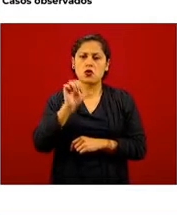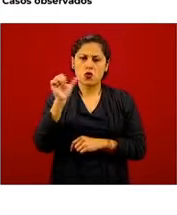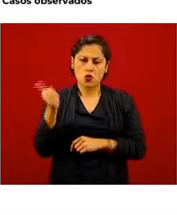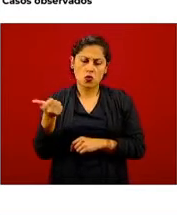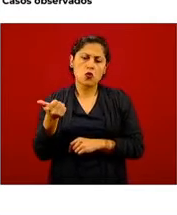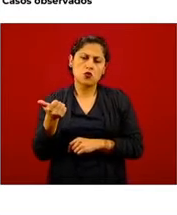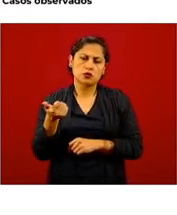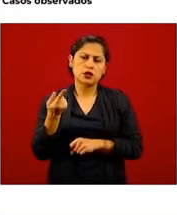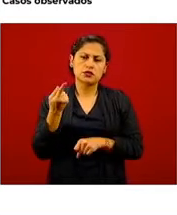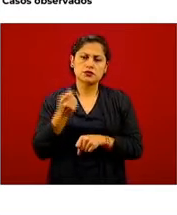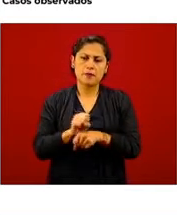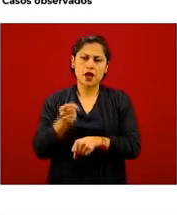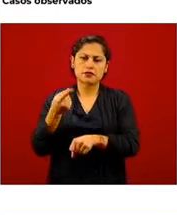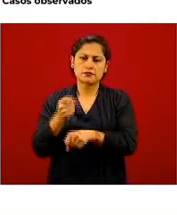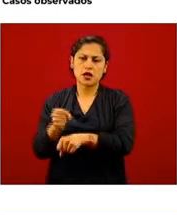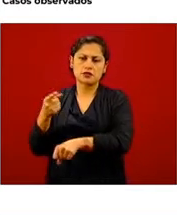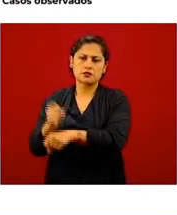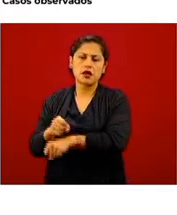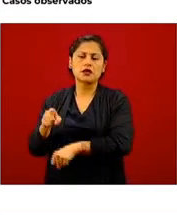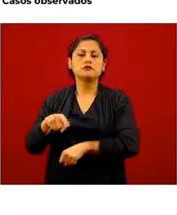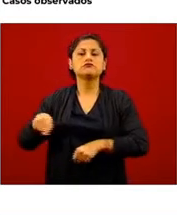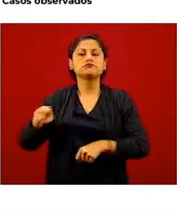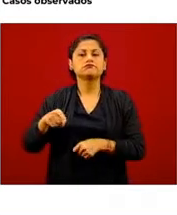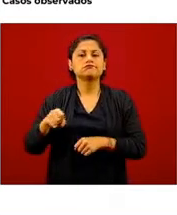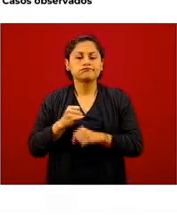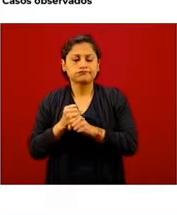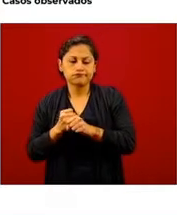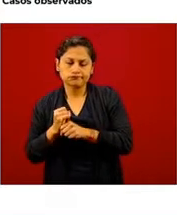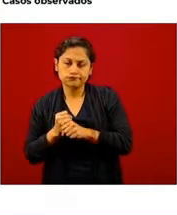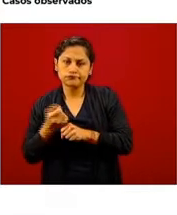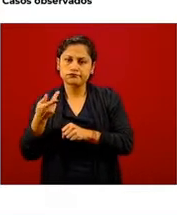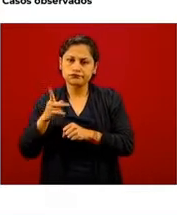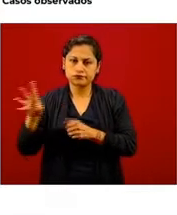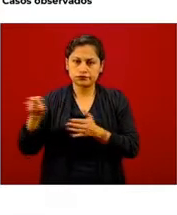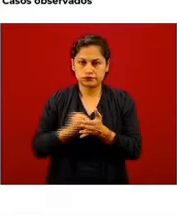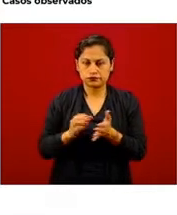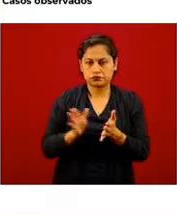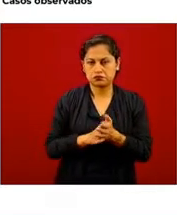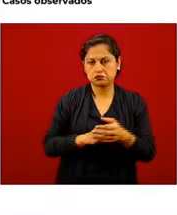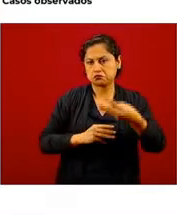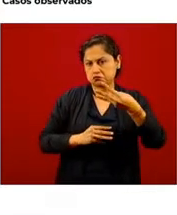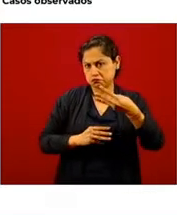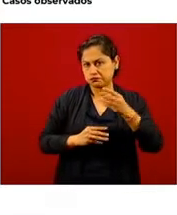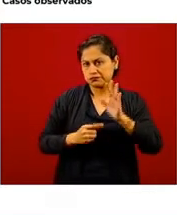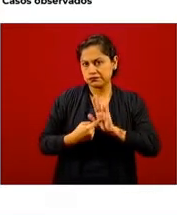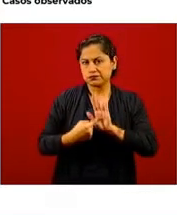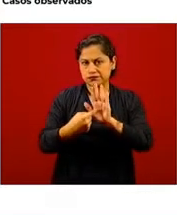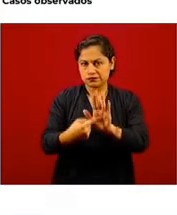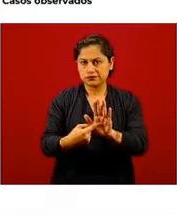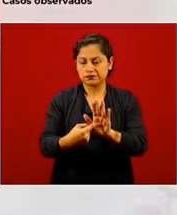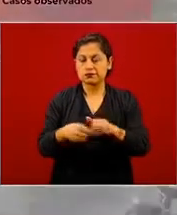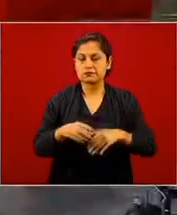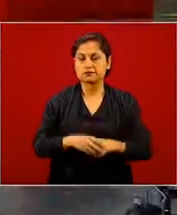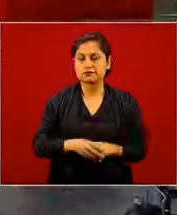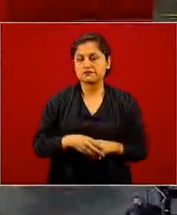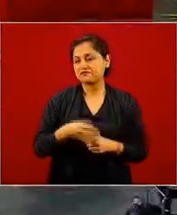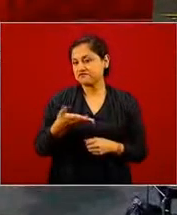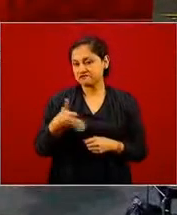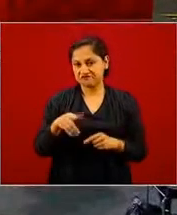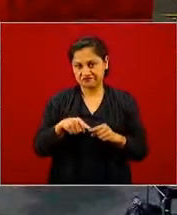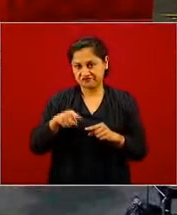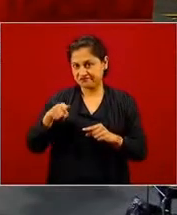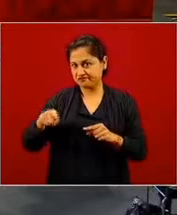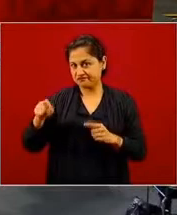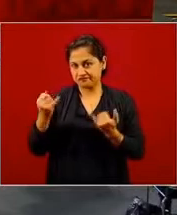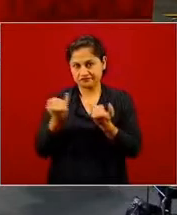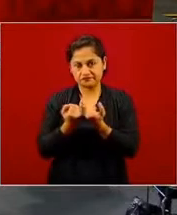for May 21st. We've had a couple others each week, but those are the three so that we don't crowd the image there. The curves are